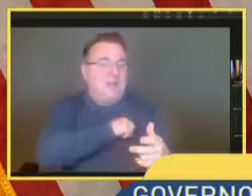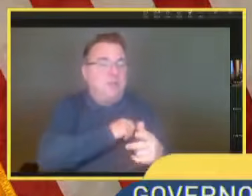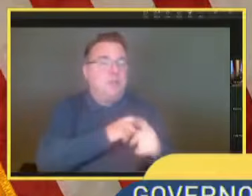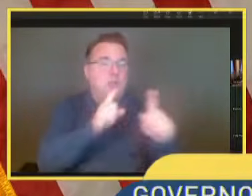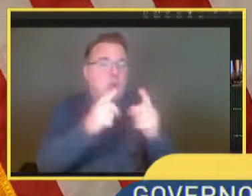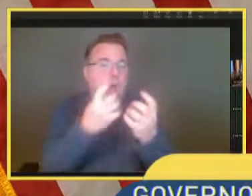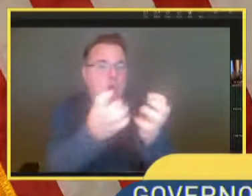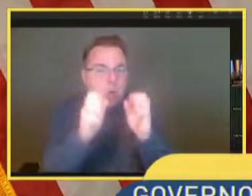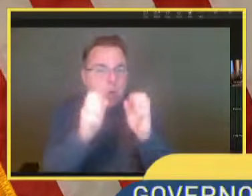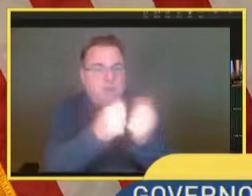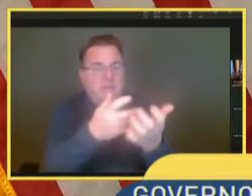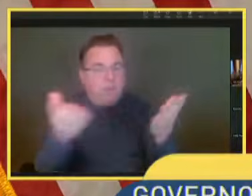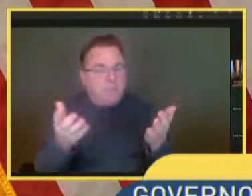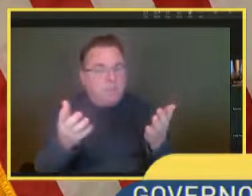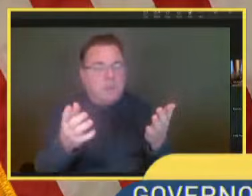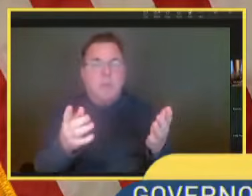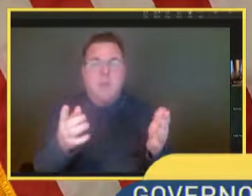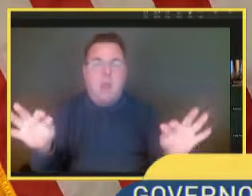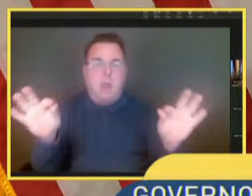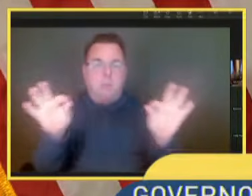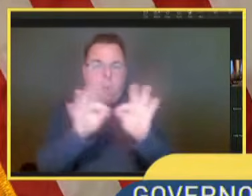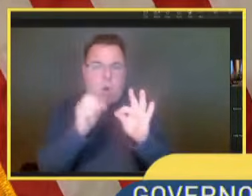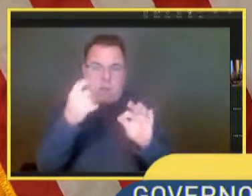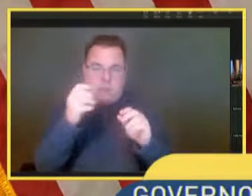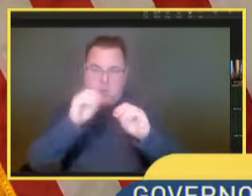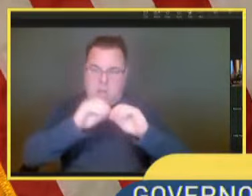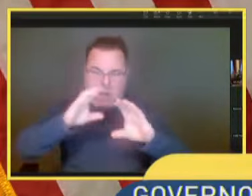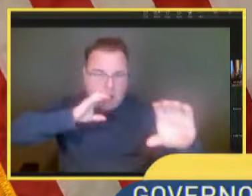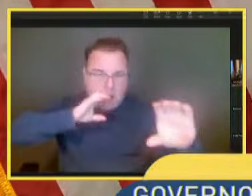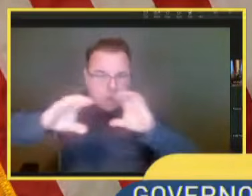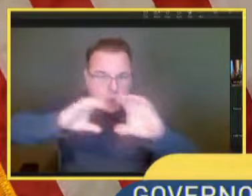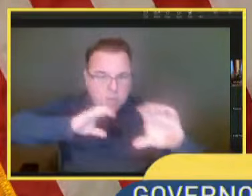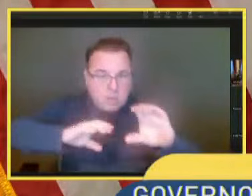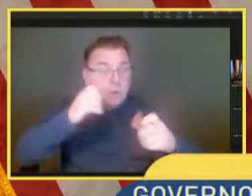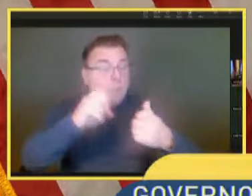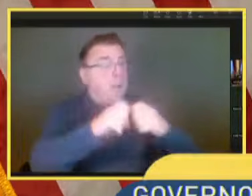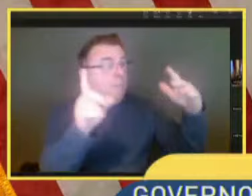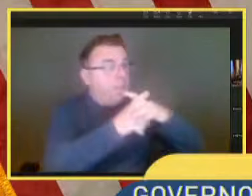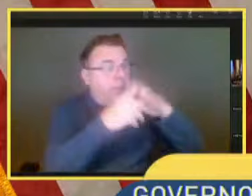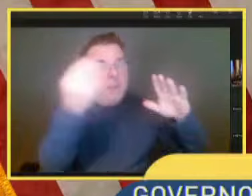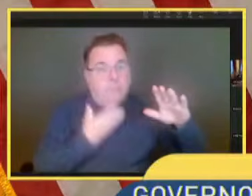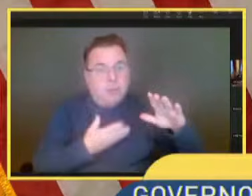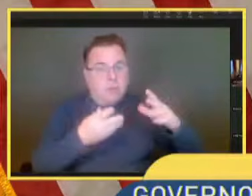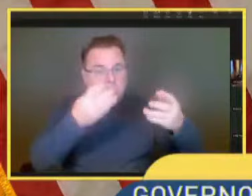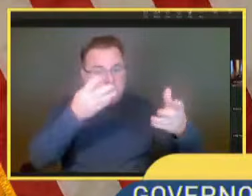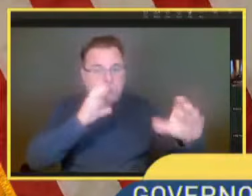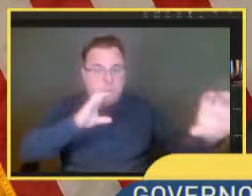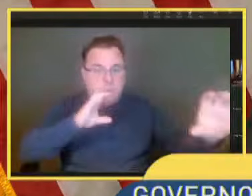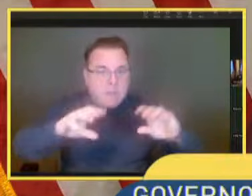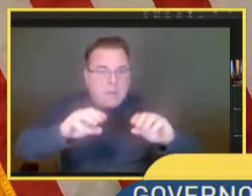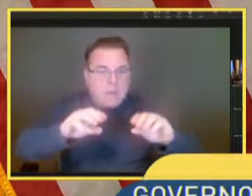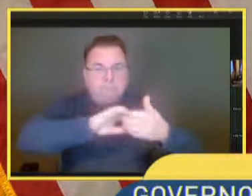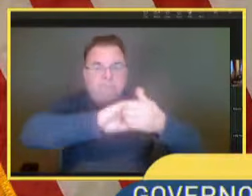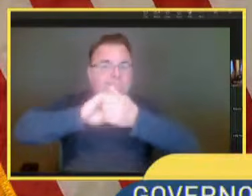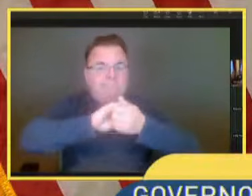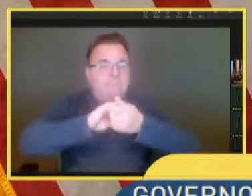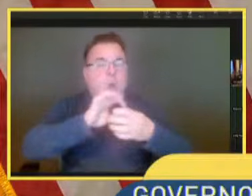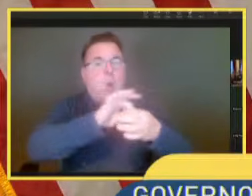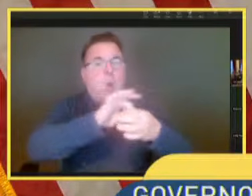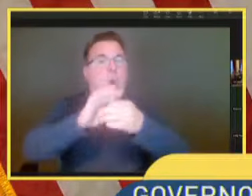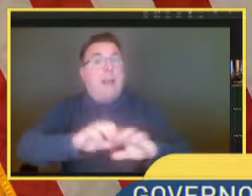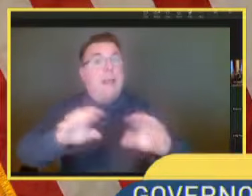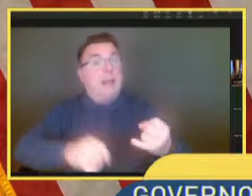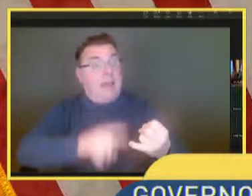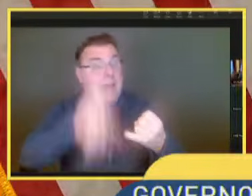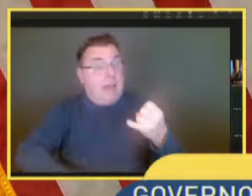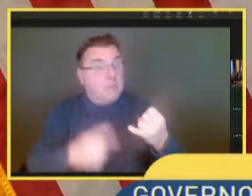there are clear lines of communication between these local communities and my team. Fifth, and lastly,